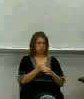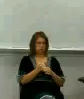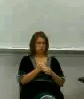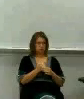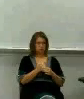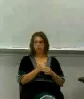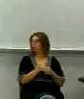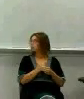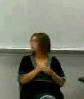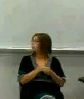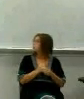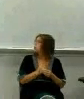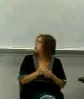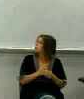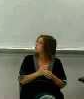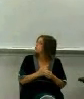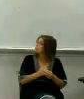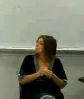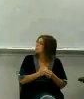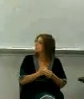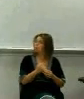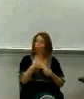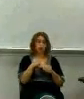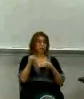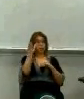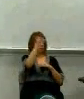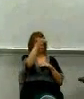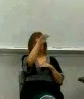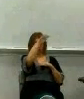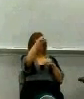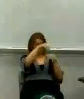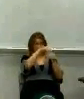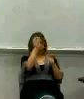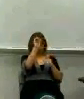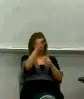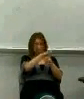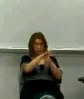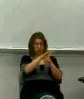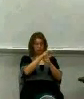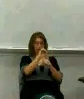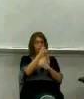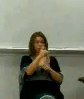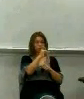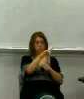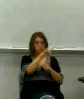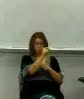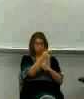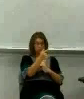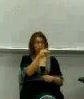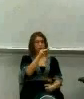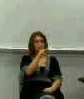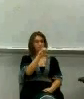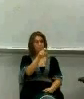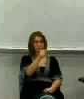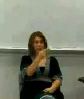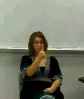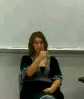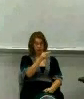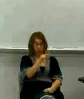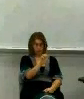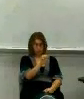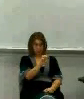Right, because I'm up above, I'm in the oxygen area, right? So I'm oxidizing methane. Organisms